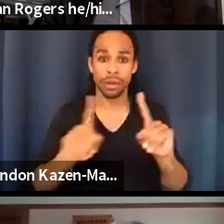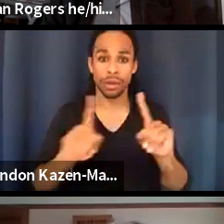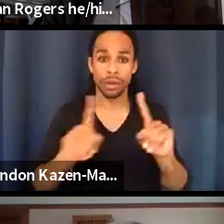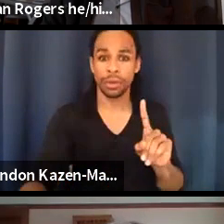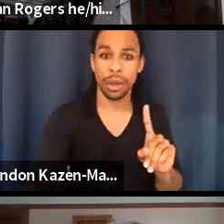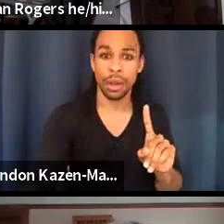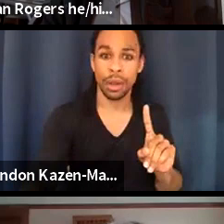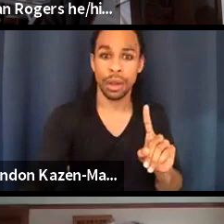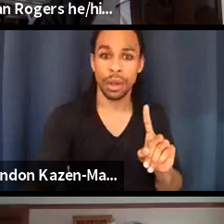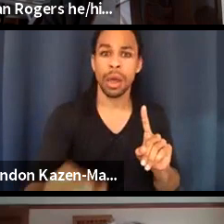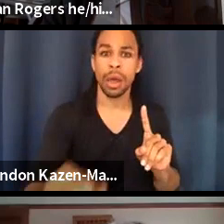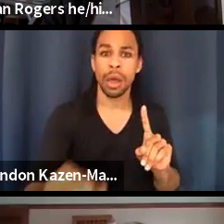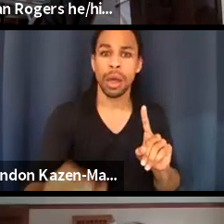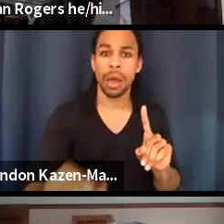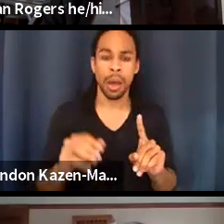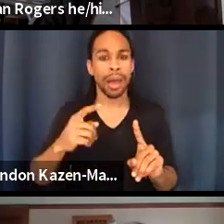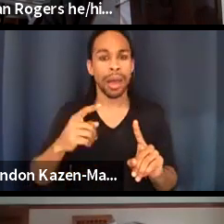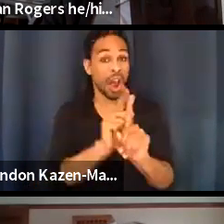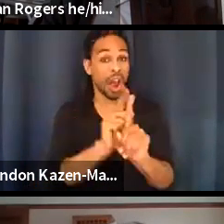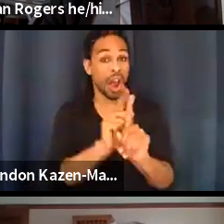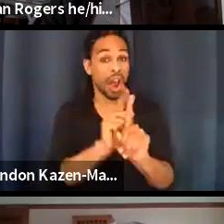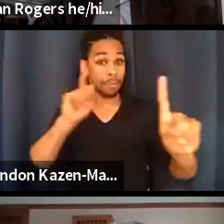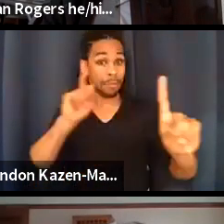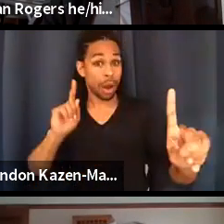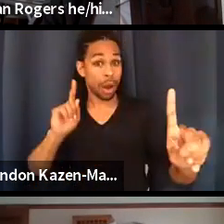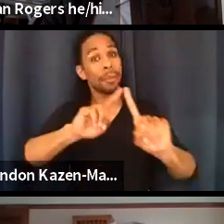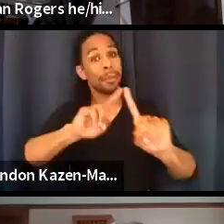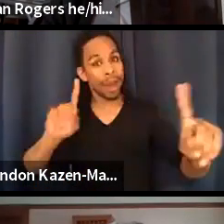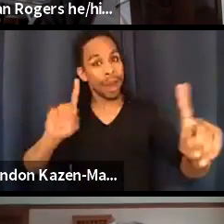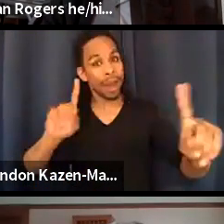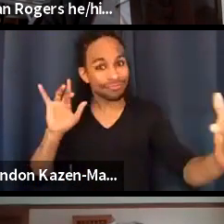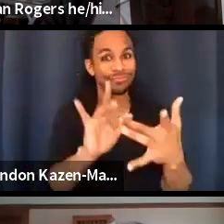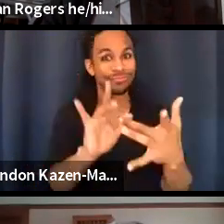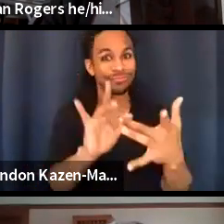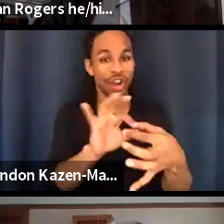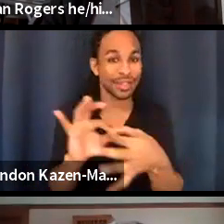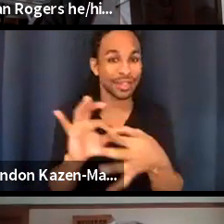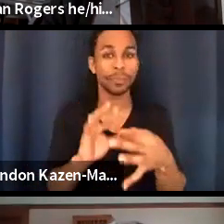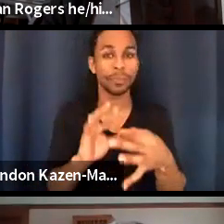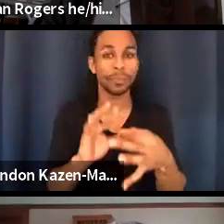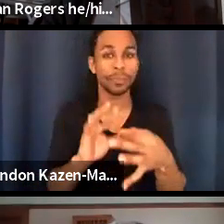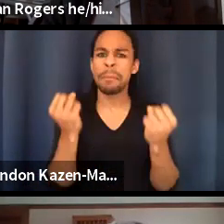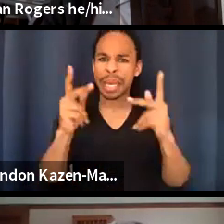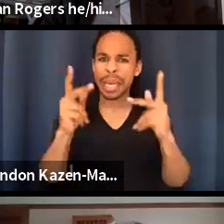drinks. They're often alone or with only a pet.